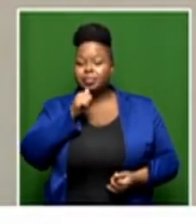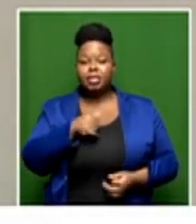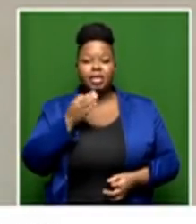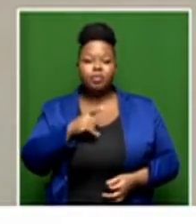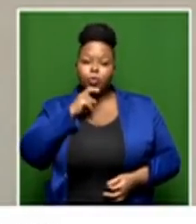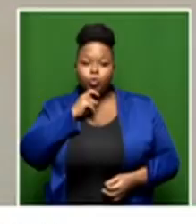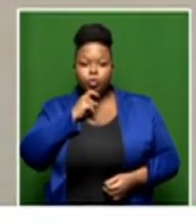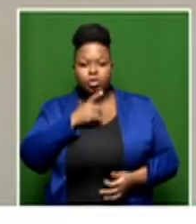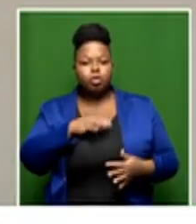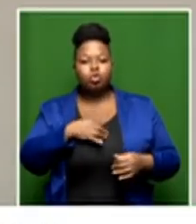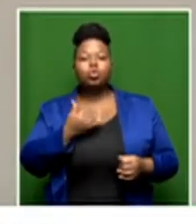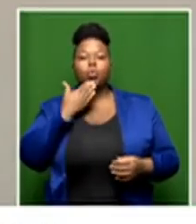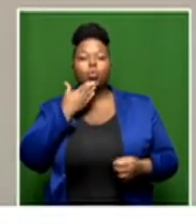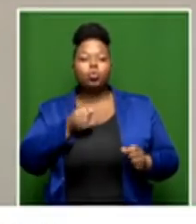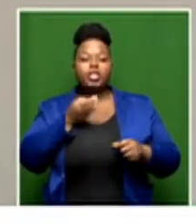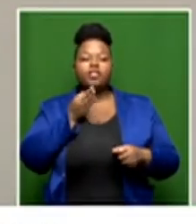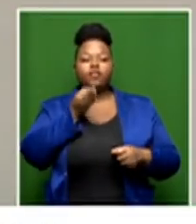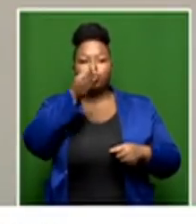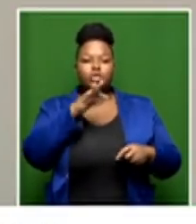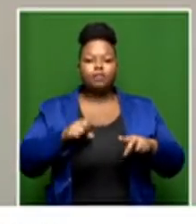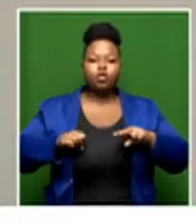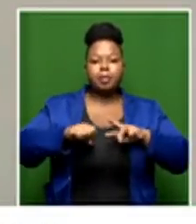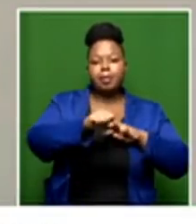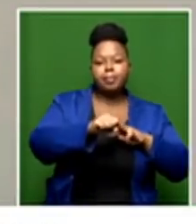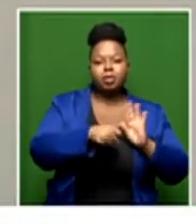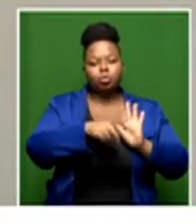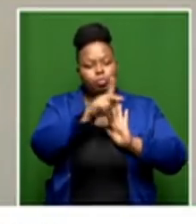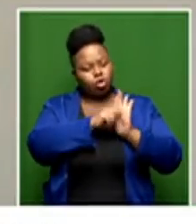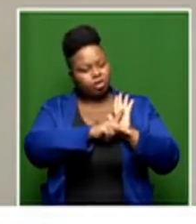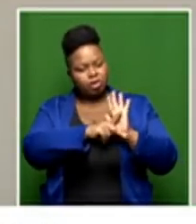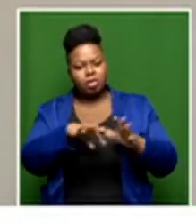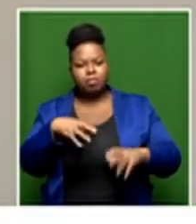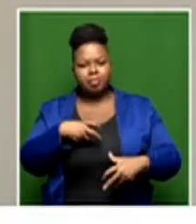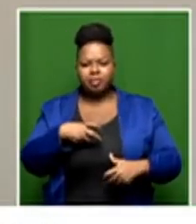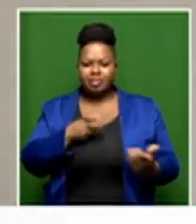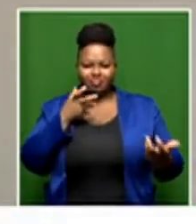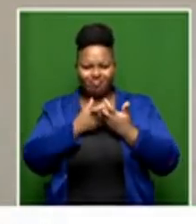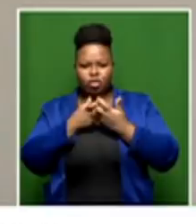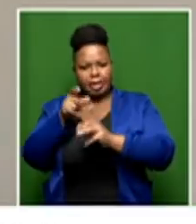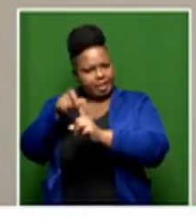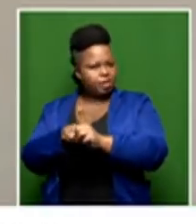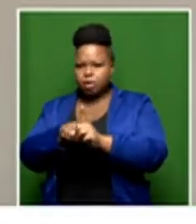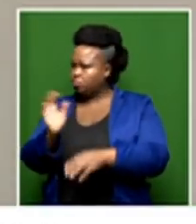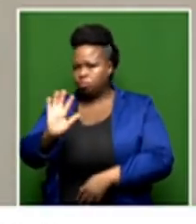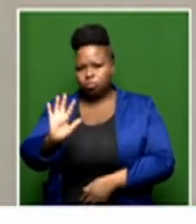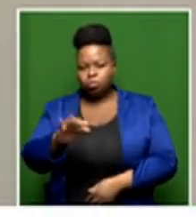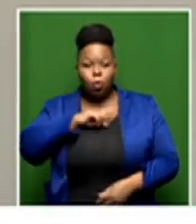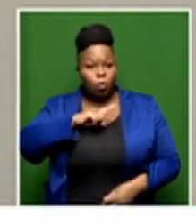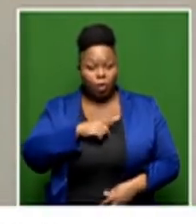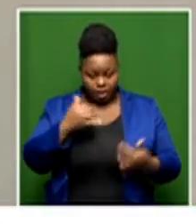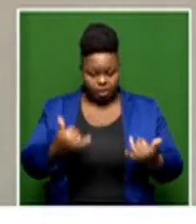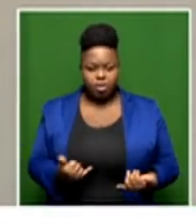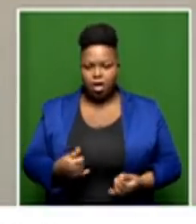of the ANC as a platform for adoption of their policies, they mustn't tie it to a candidate. Because, I mean,